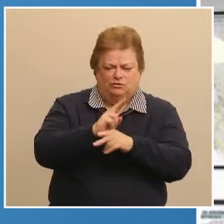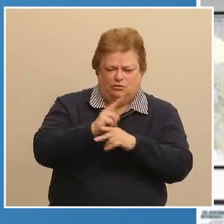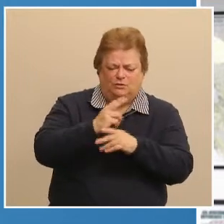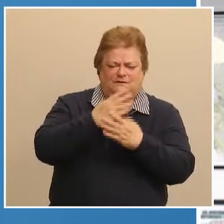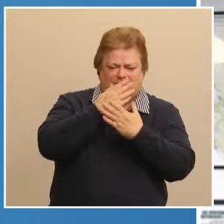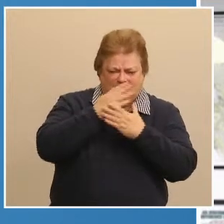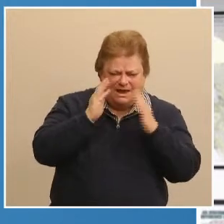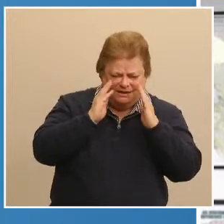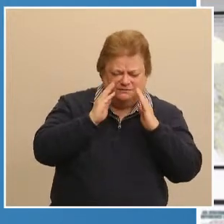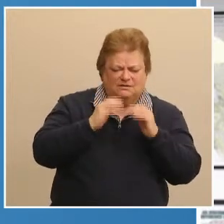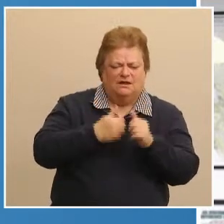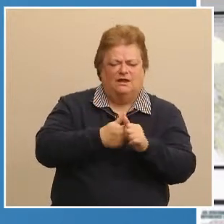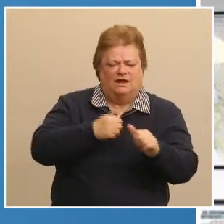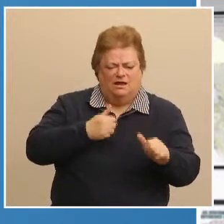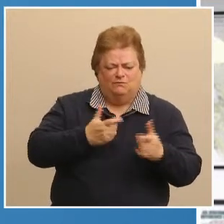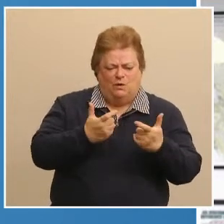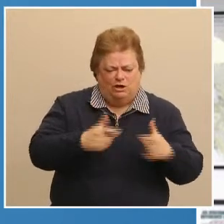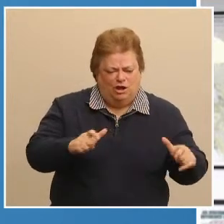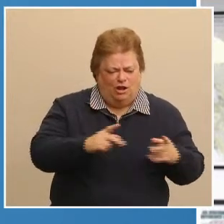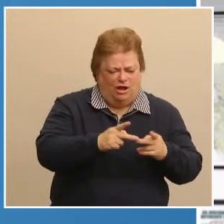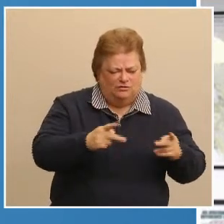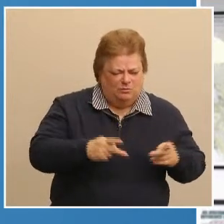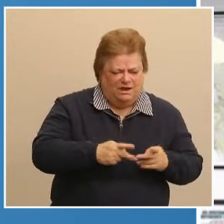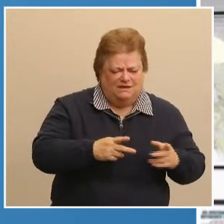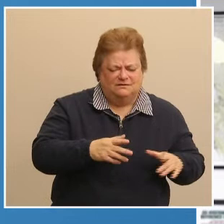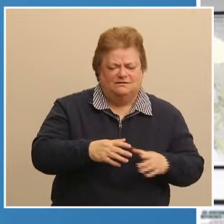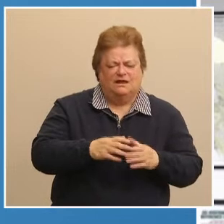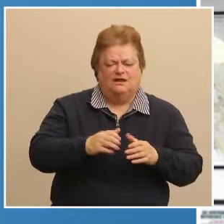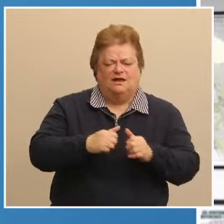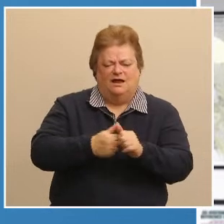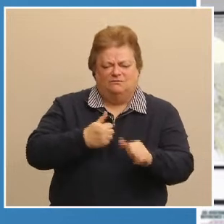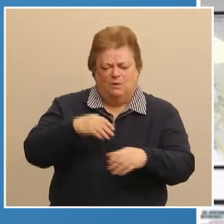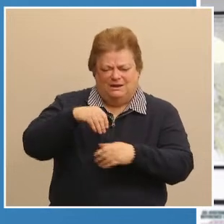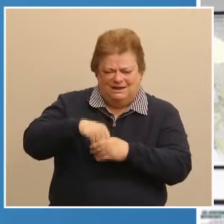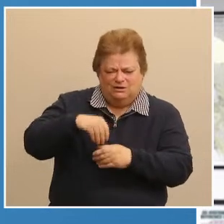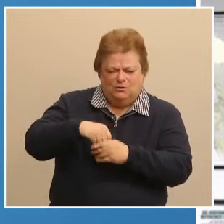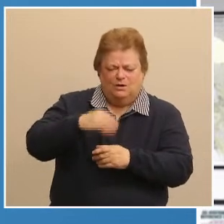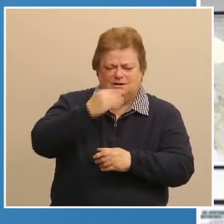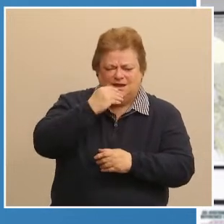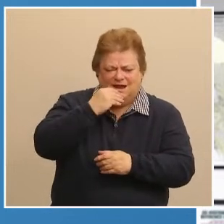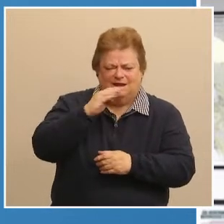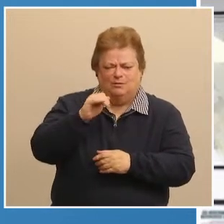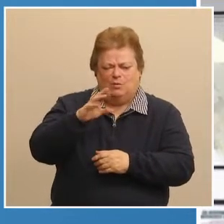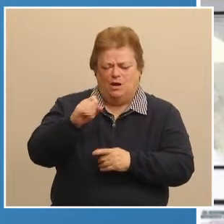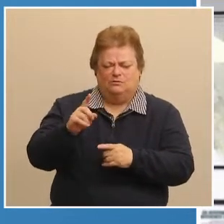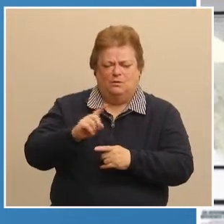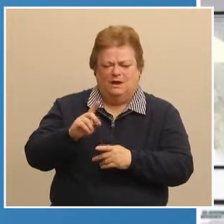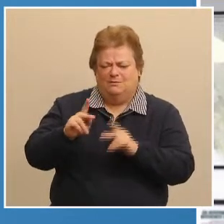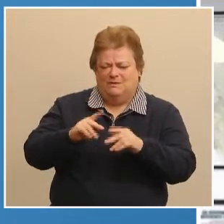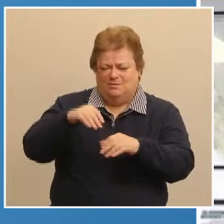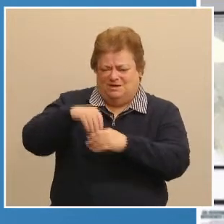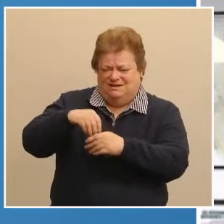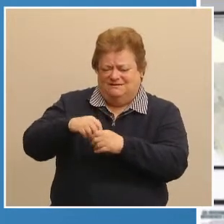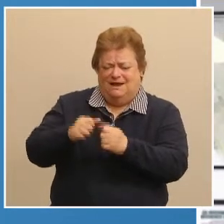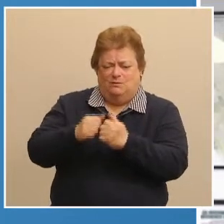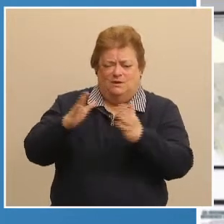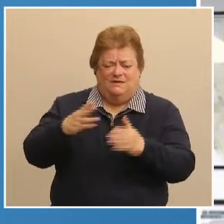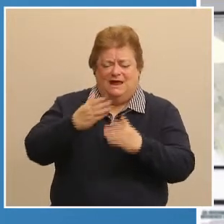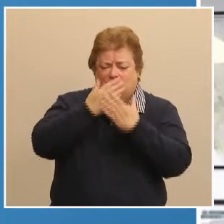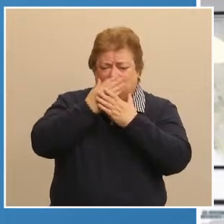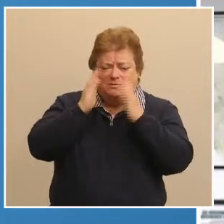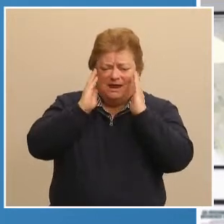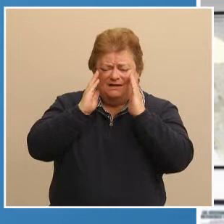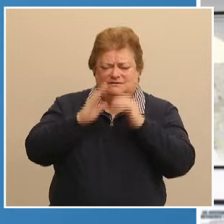masks, avoiding large gatherings, avoiding indoor dining and bars where people are inside without masks,